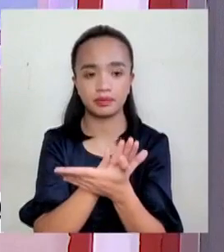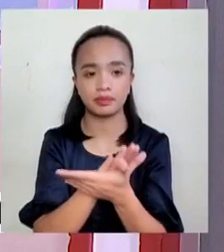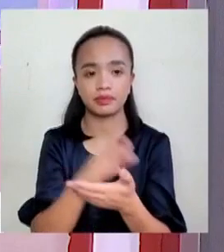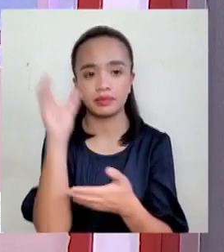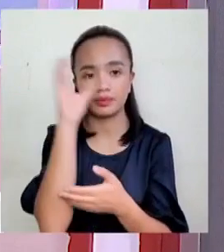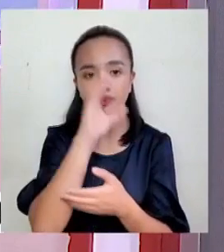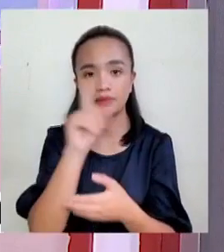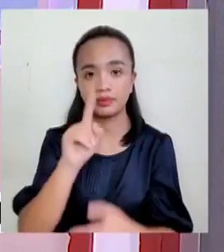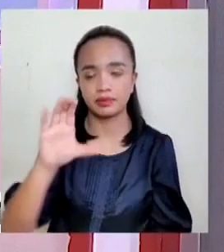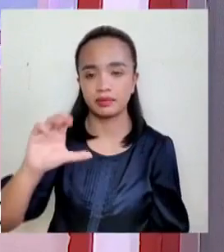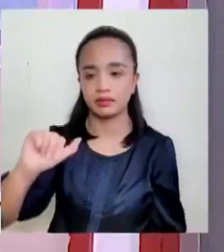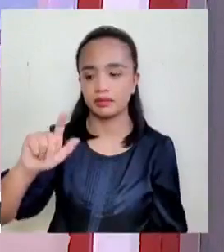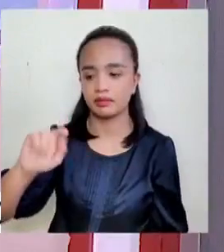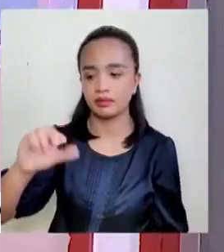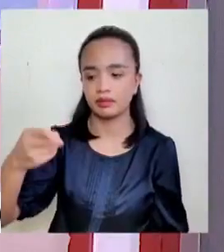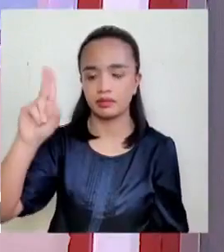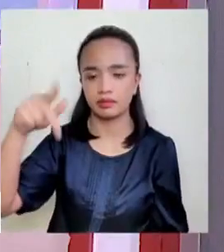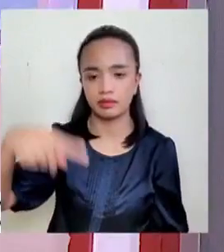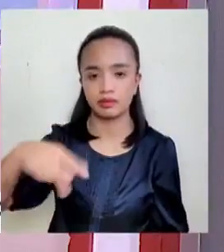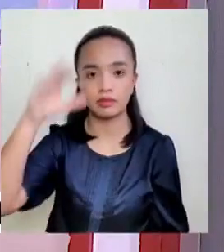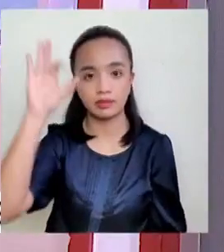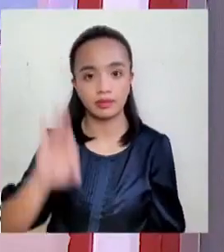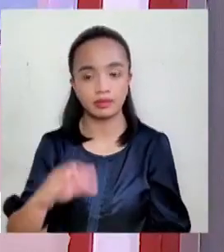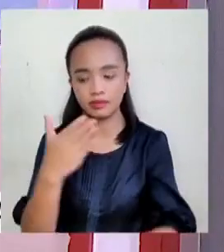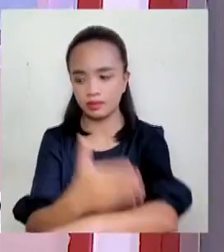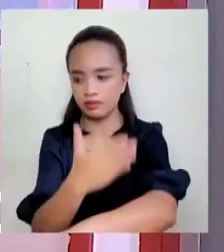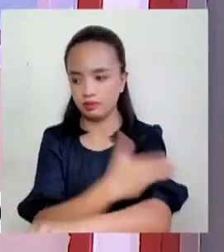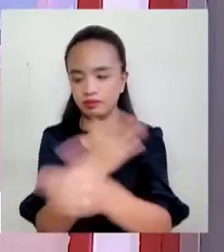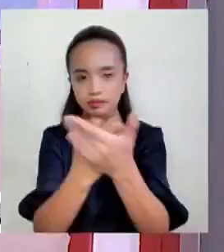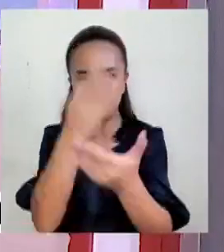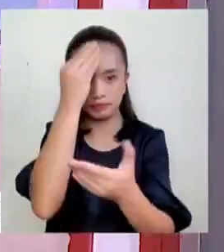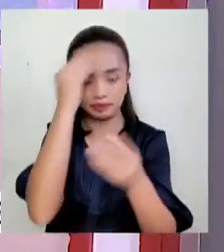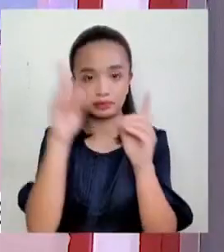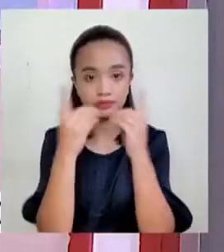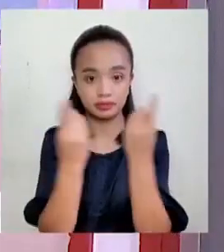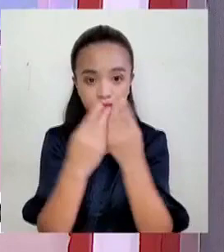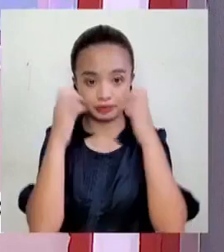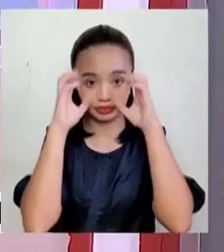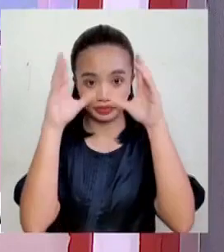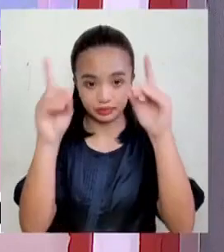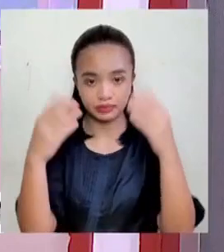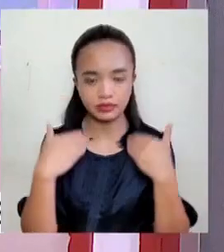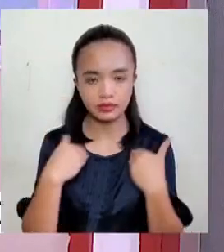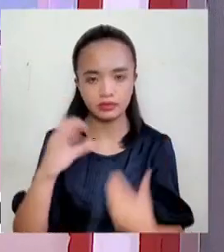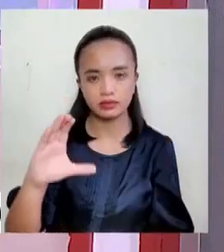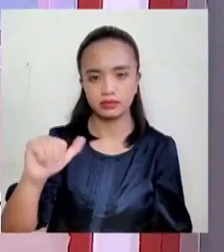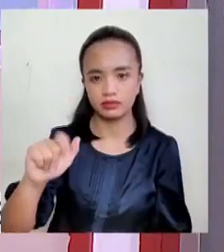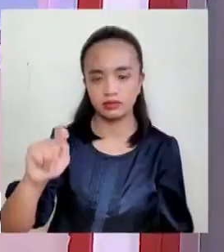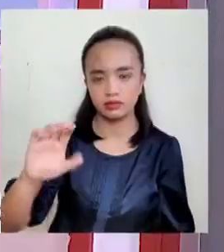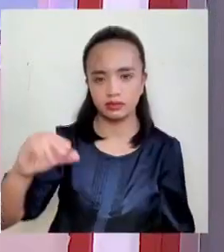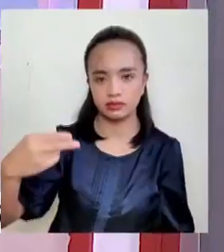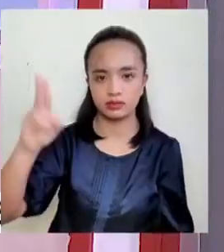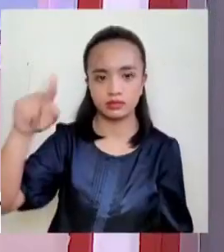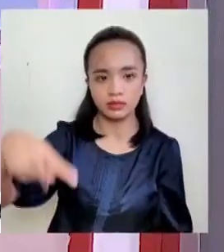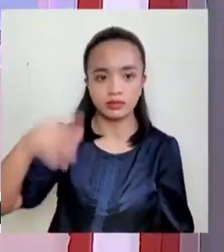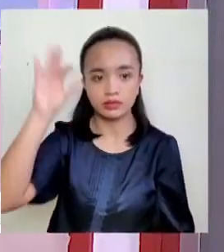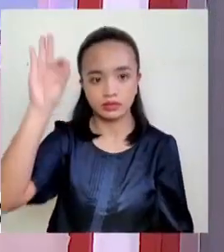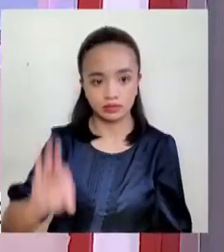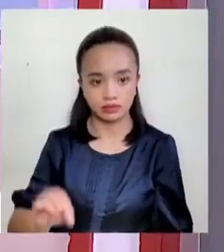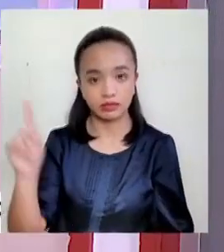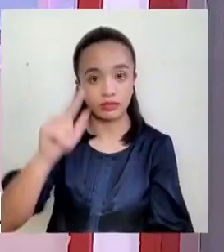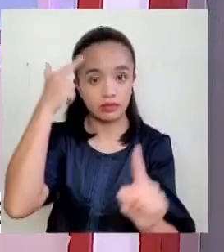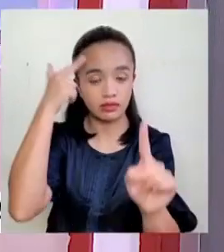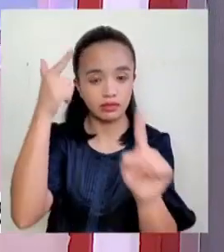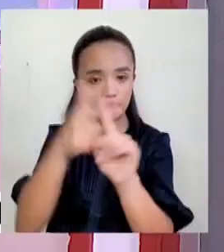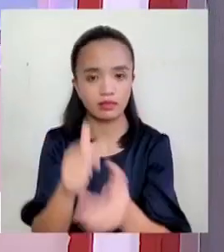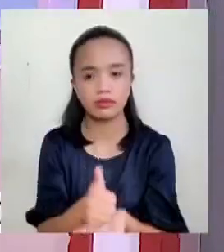Fridays dedicated to enhanced learning. The Department of Education is introducing a Catch Up Fridays program, which aims to help students read